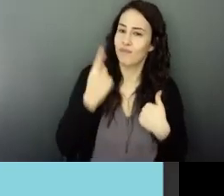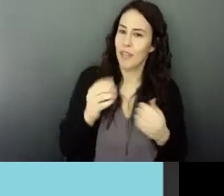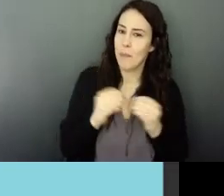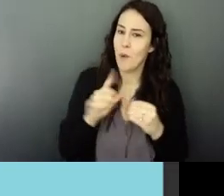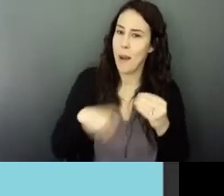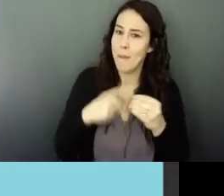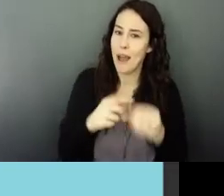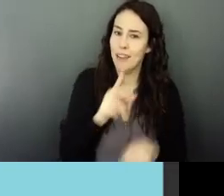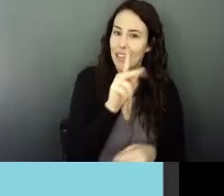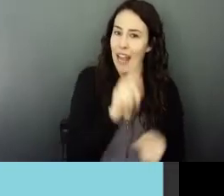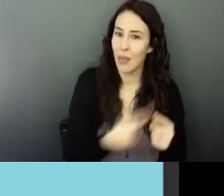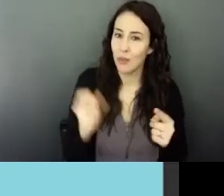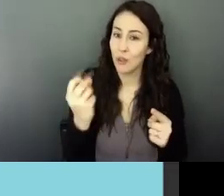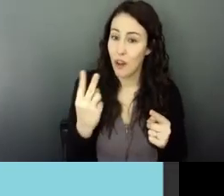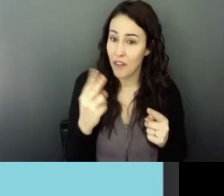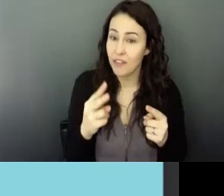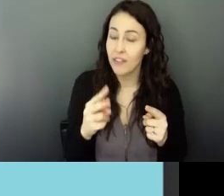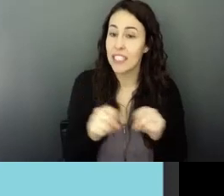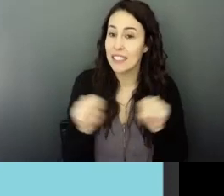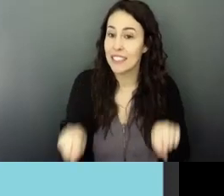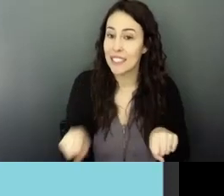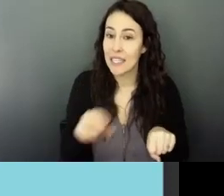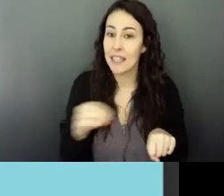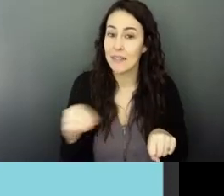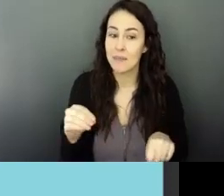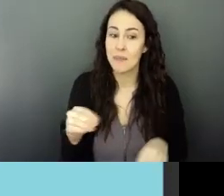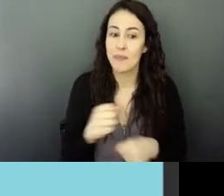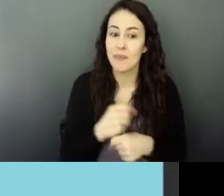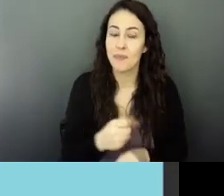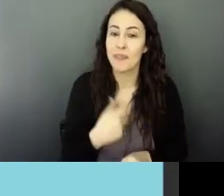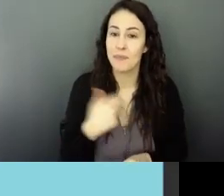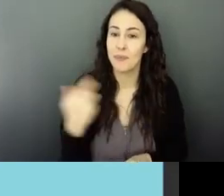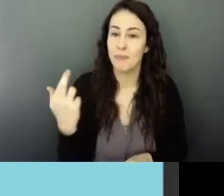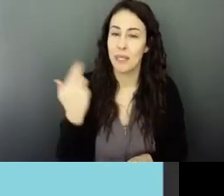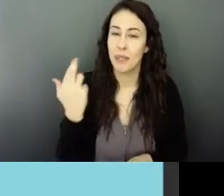system, and makes me realize that there's some